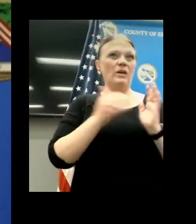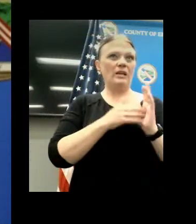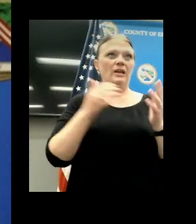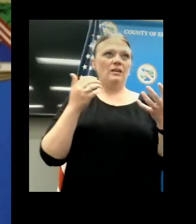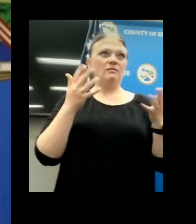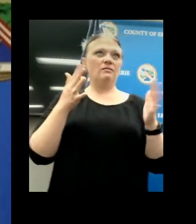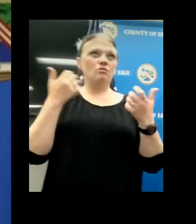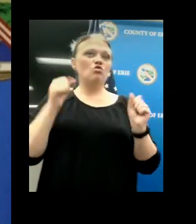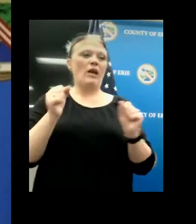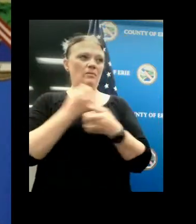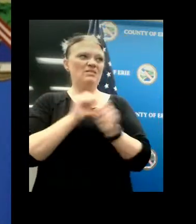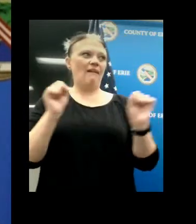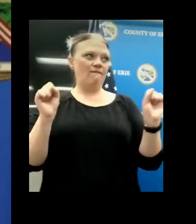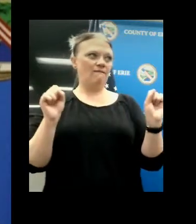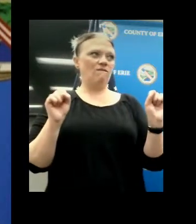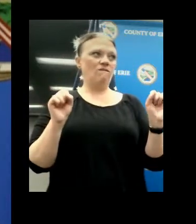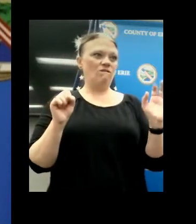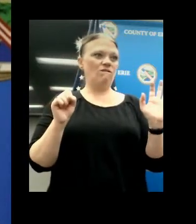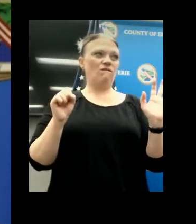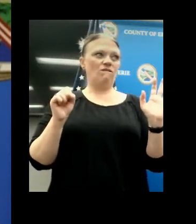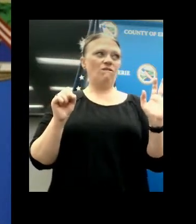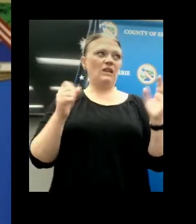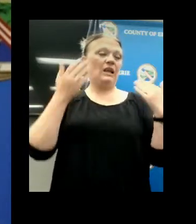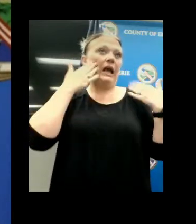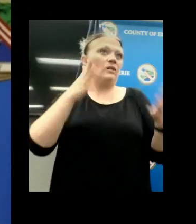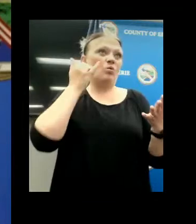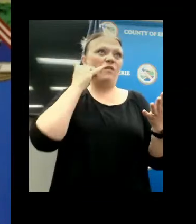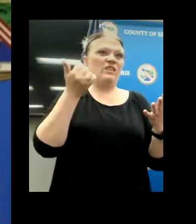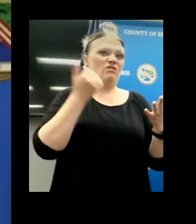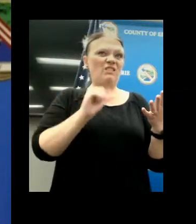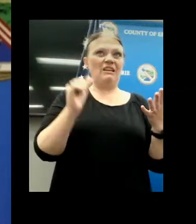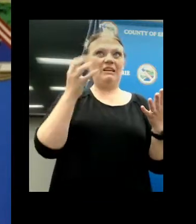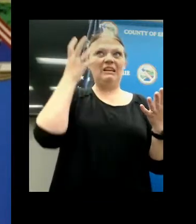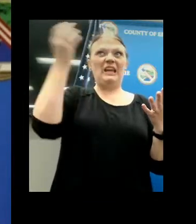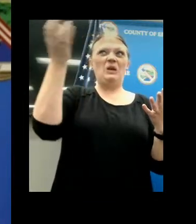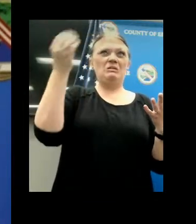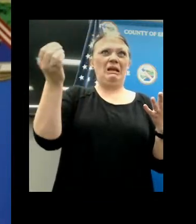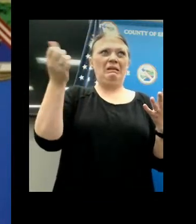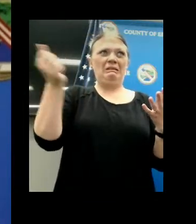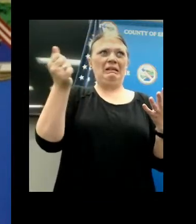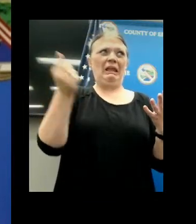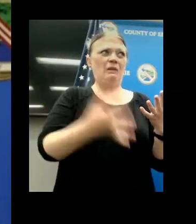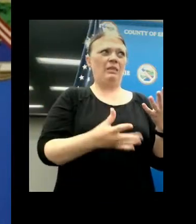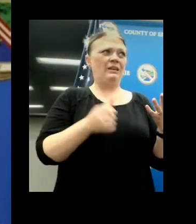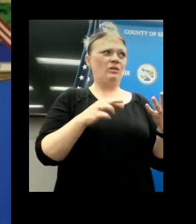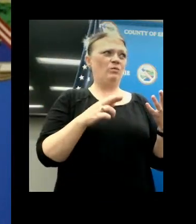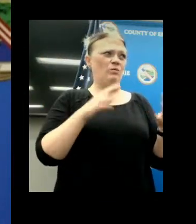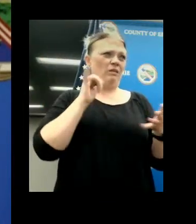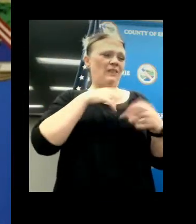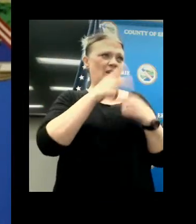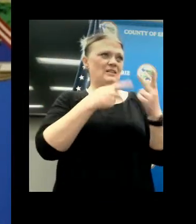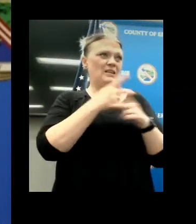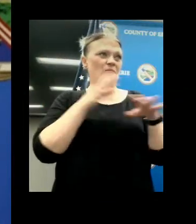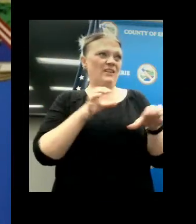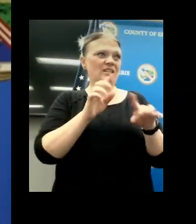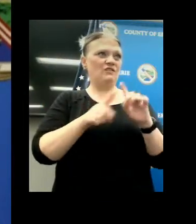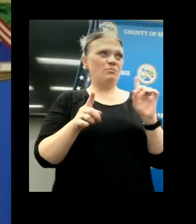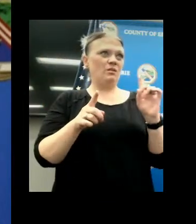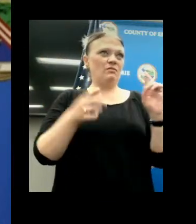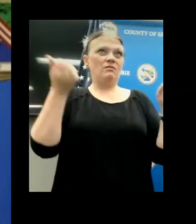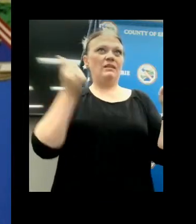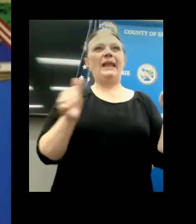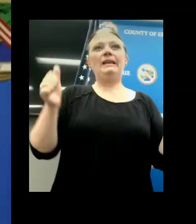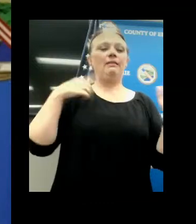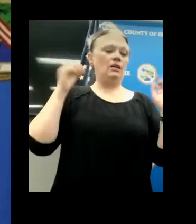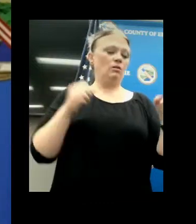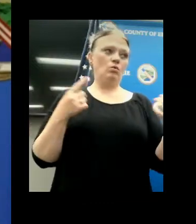again, try to be safe, and I don't know if there's any outdoor gambling or those type of activities, but